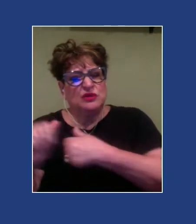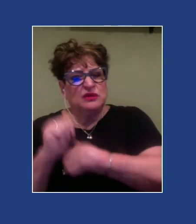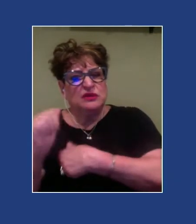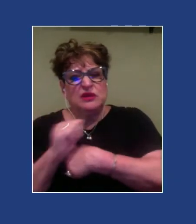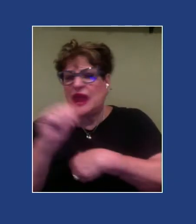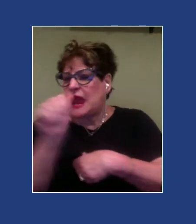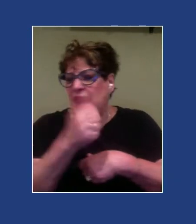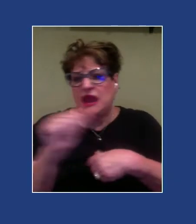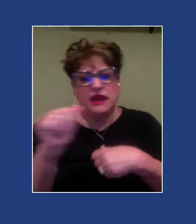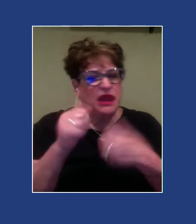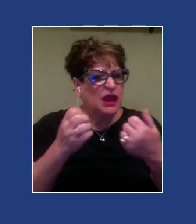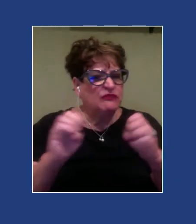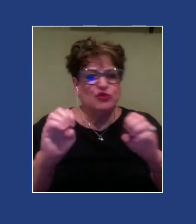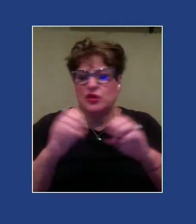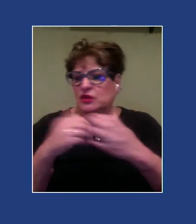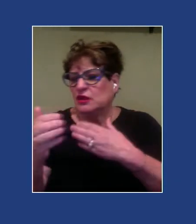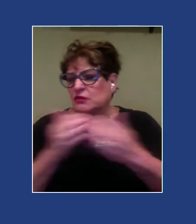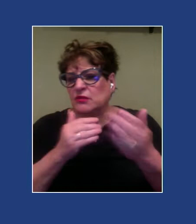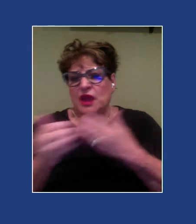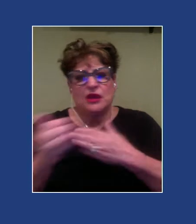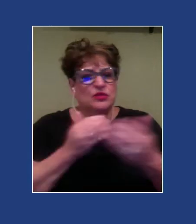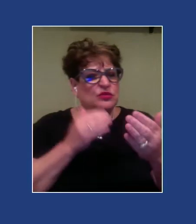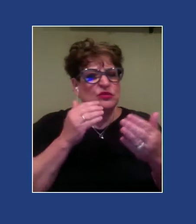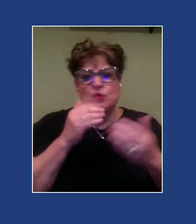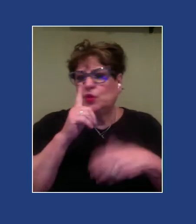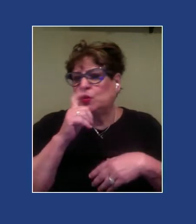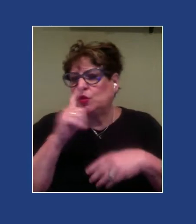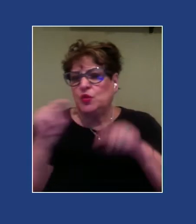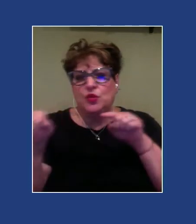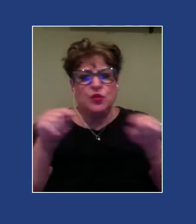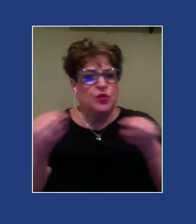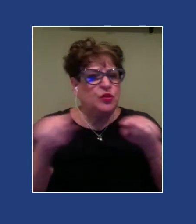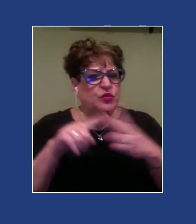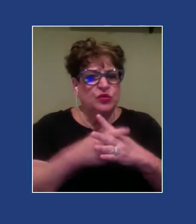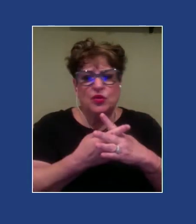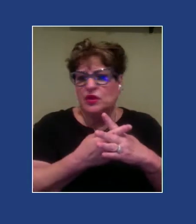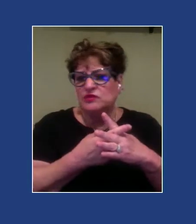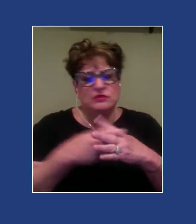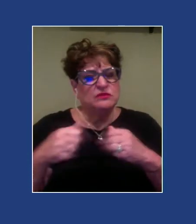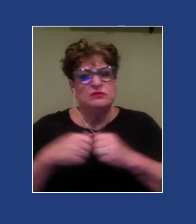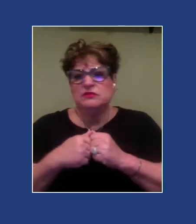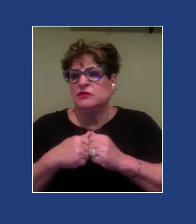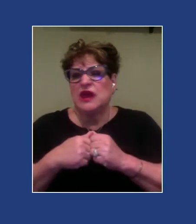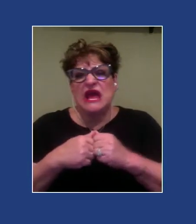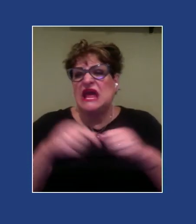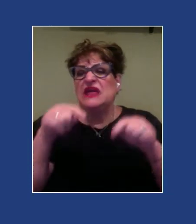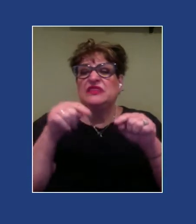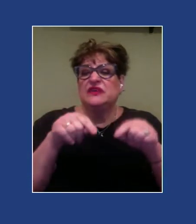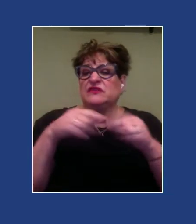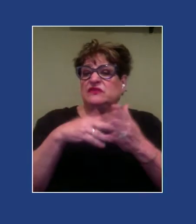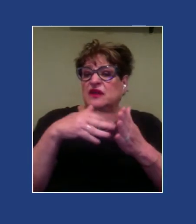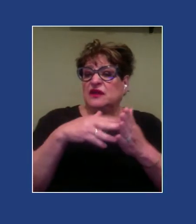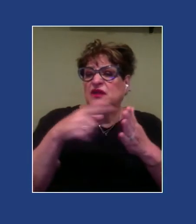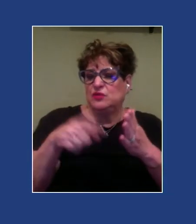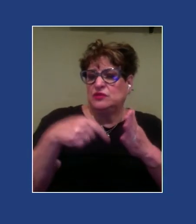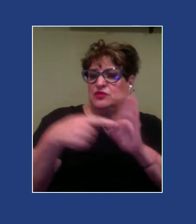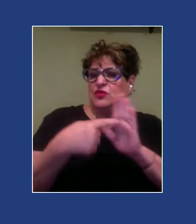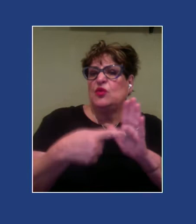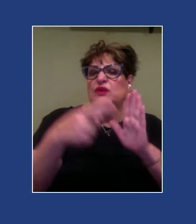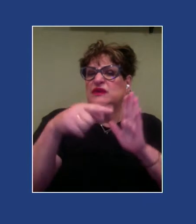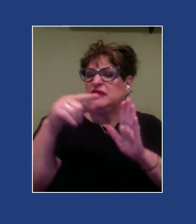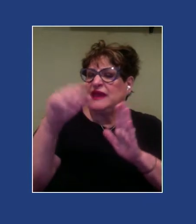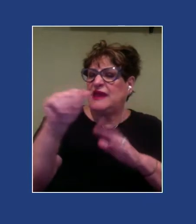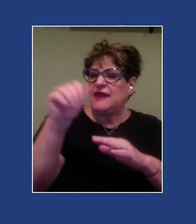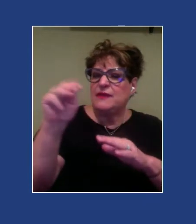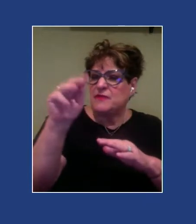to change someone's gender identity from transgender or gender diverse to cisgender. This study was then cited by the American Medical Association